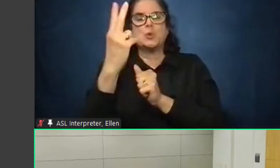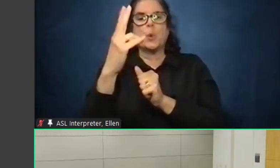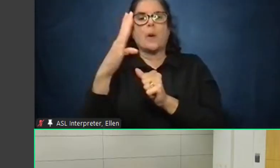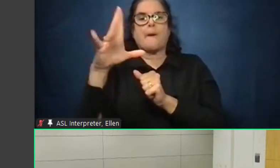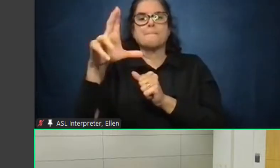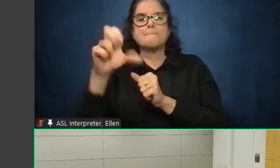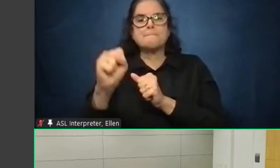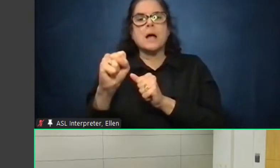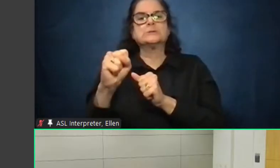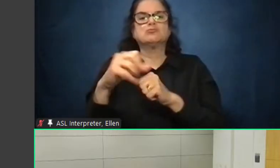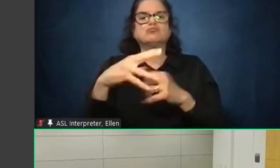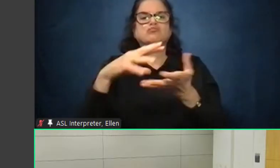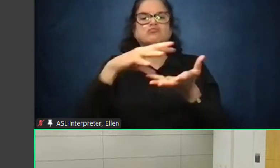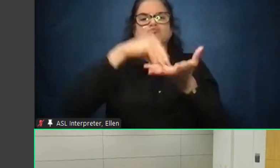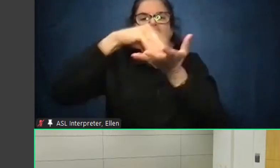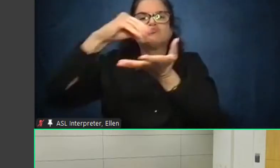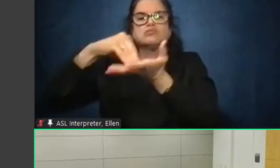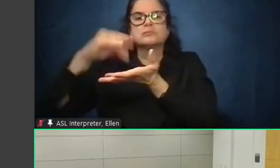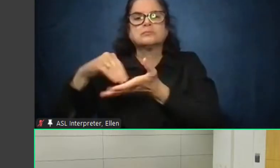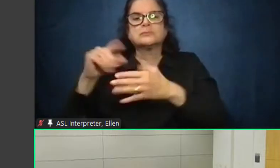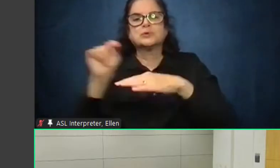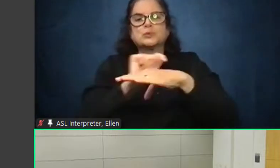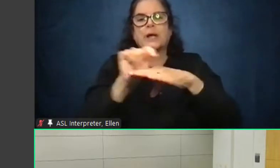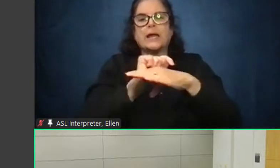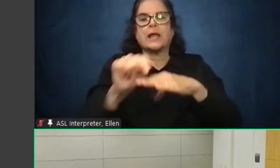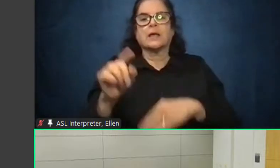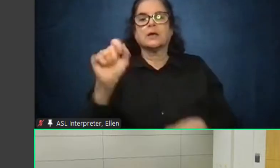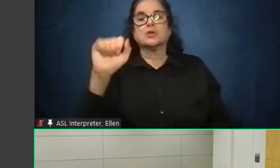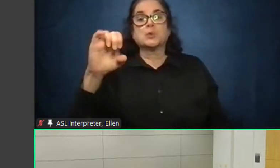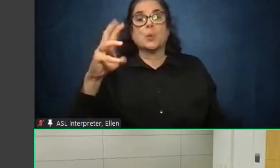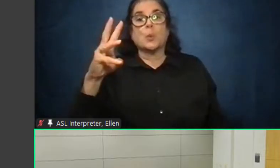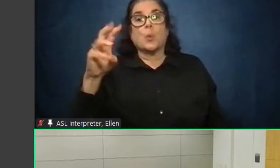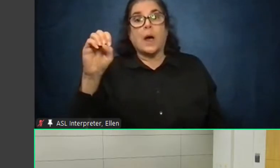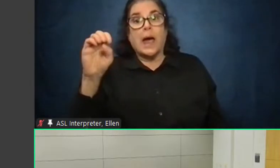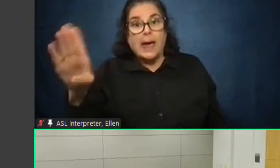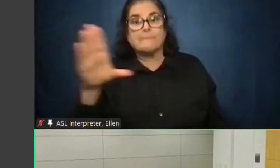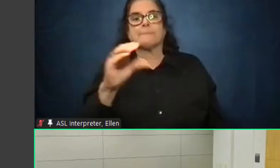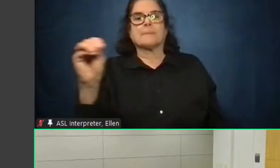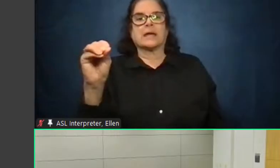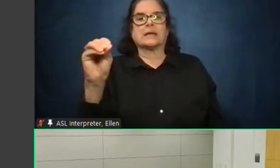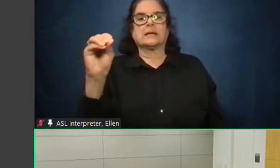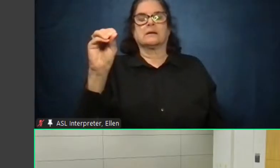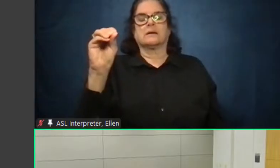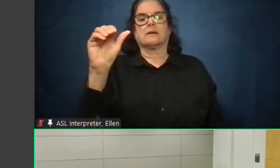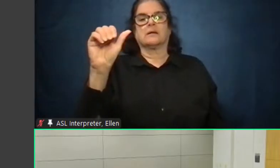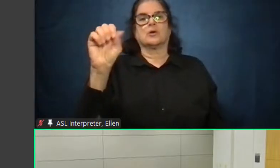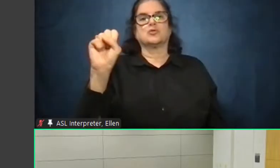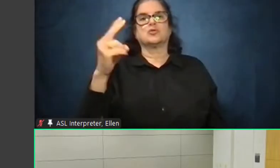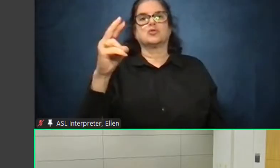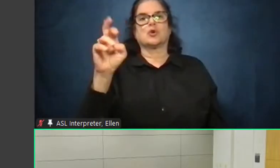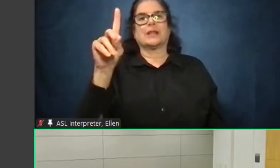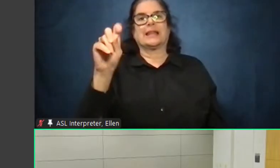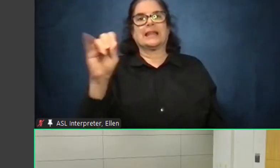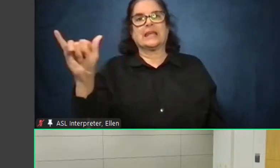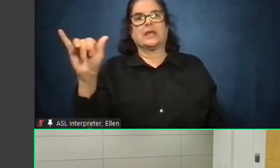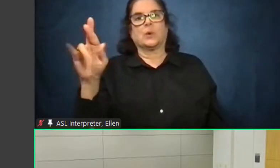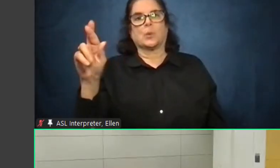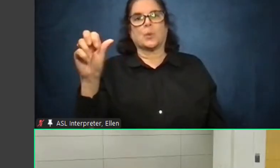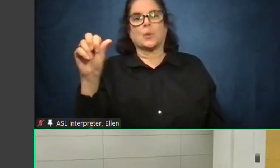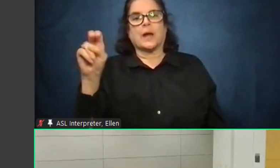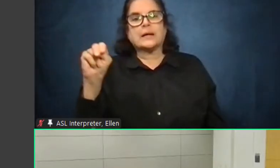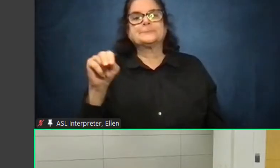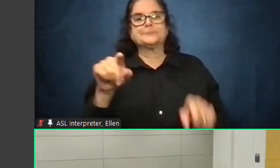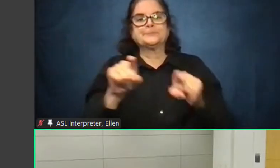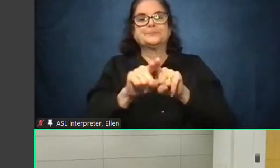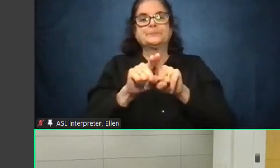I also attended 2 resource fairs at the MOPD and 1 Mobile City Hall event series. The City Hall mobile event is